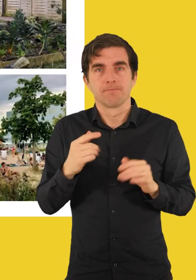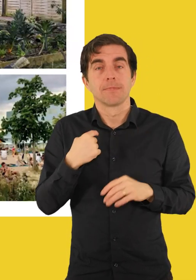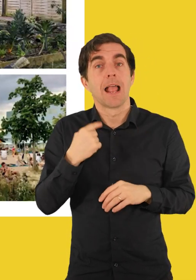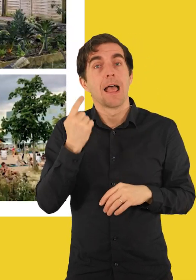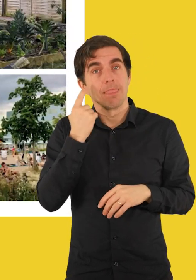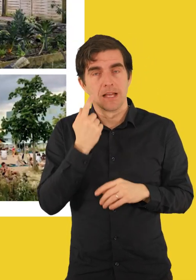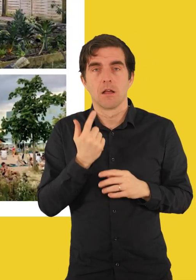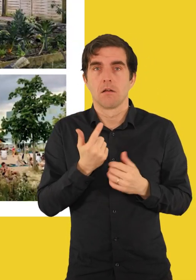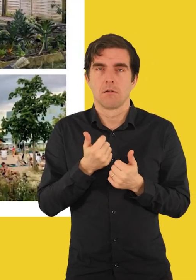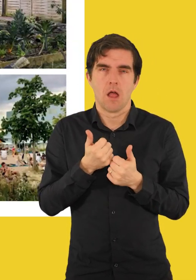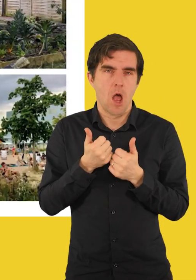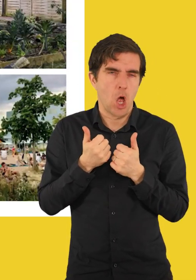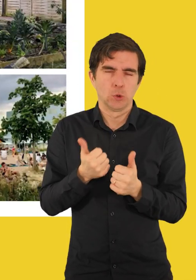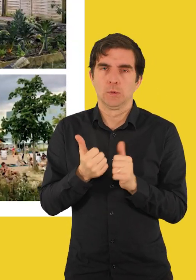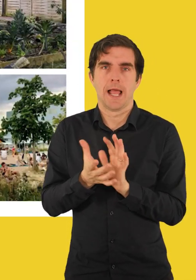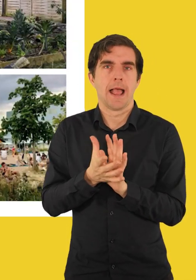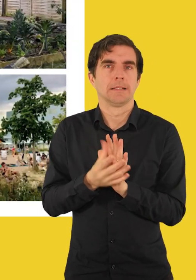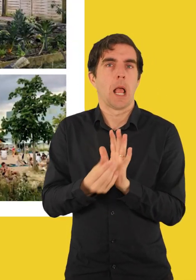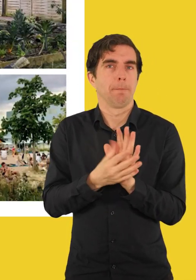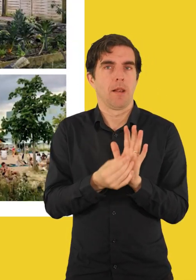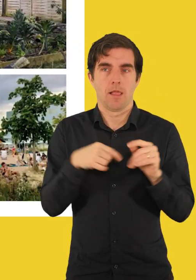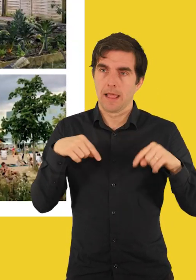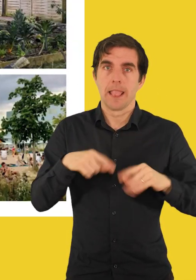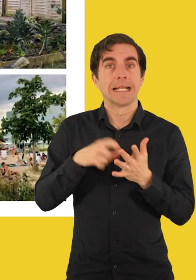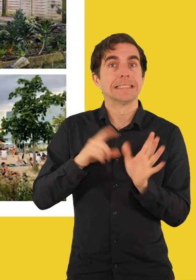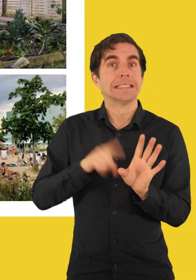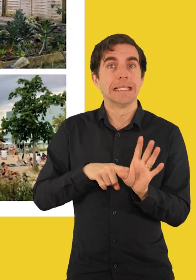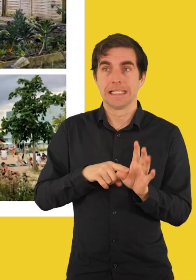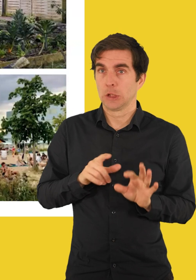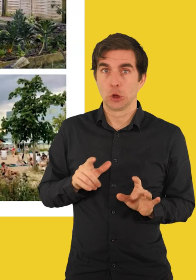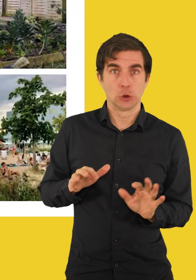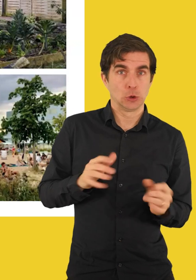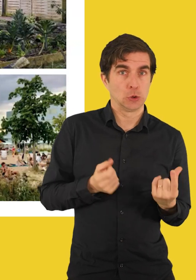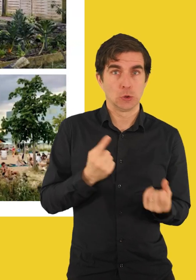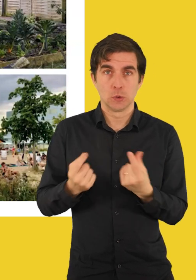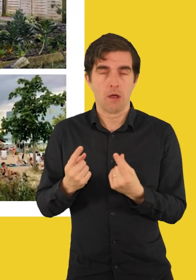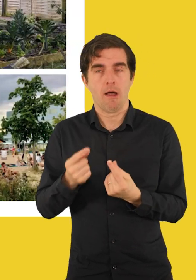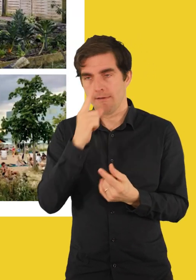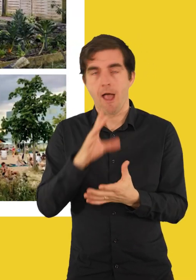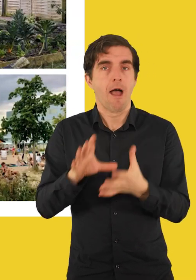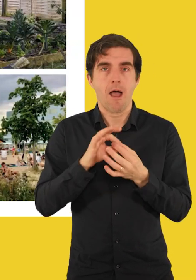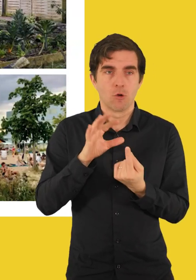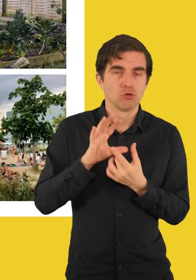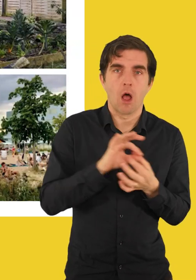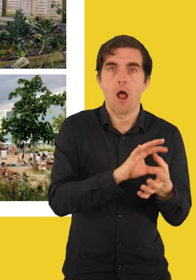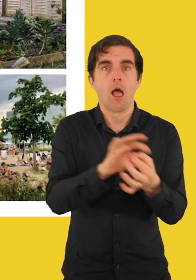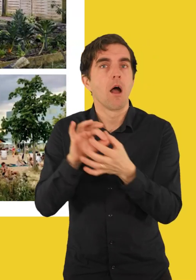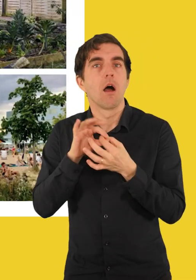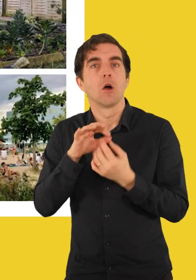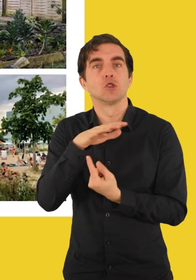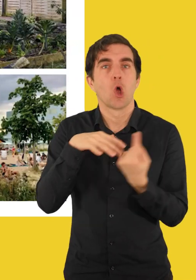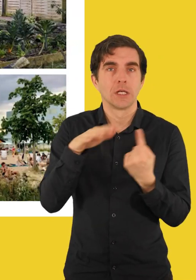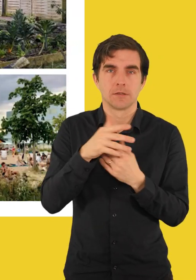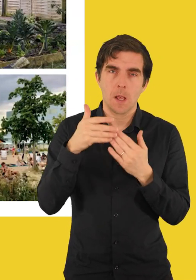is, I think, because they are really good examples in the city, giving the circular